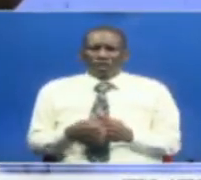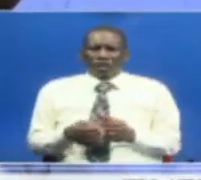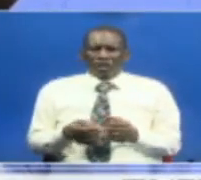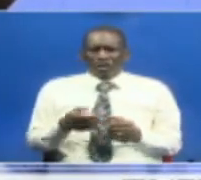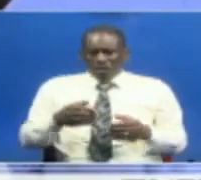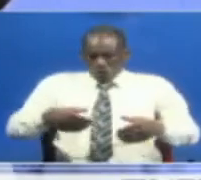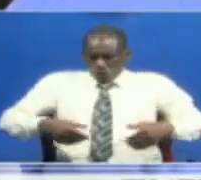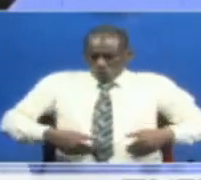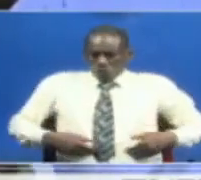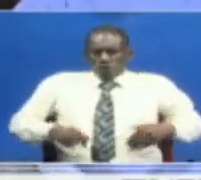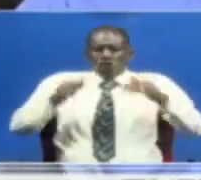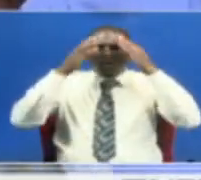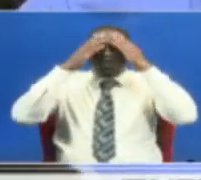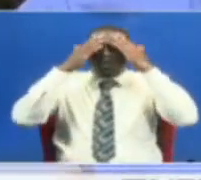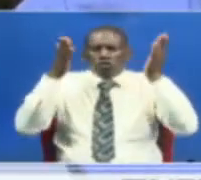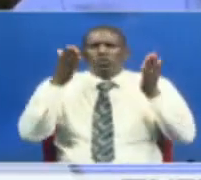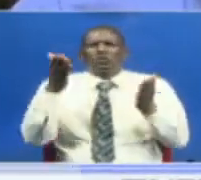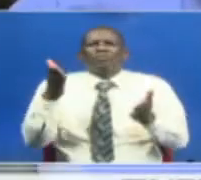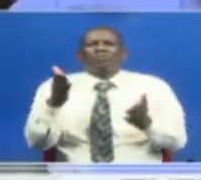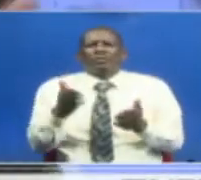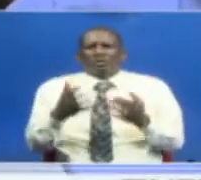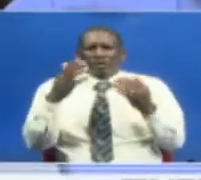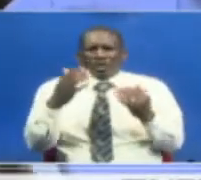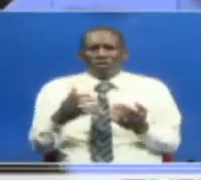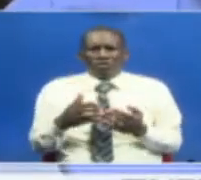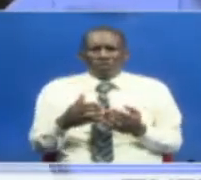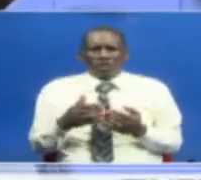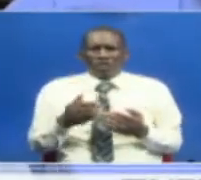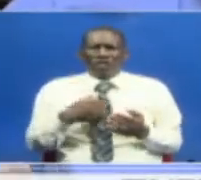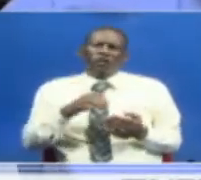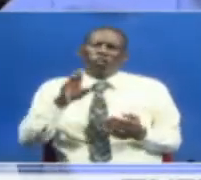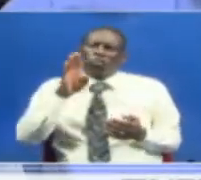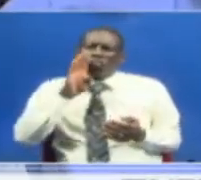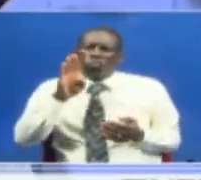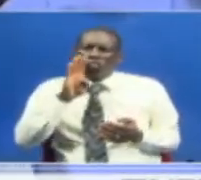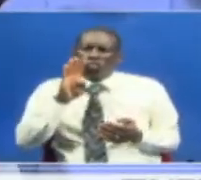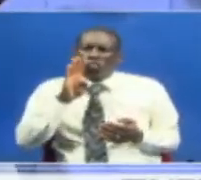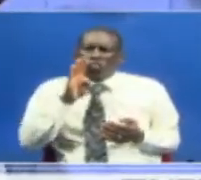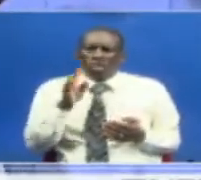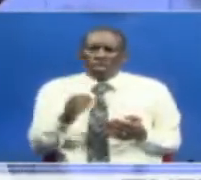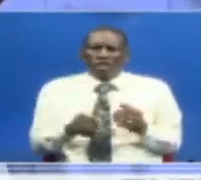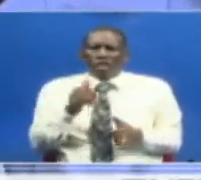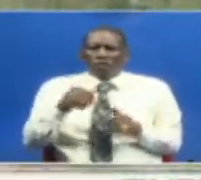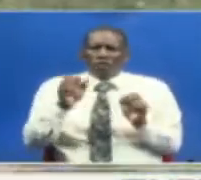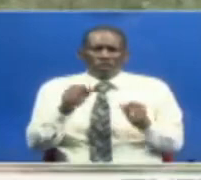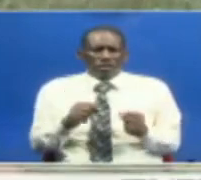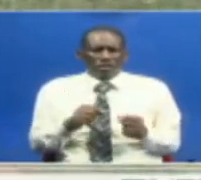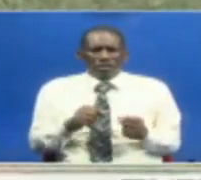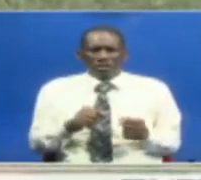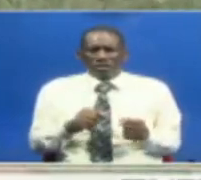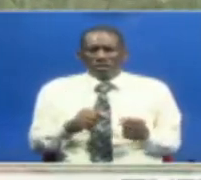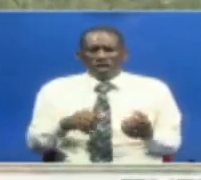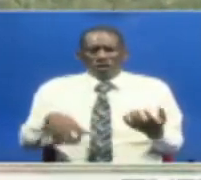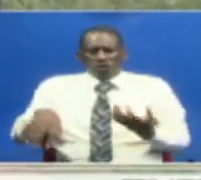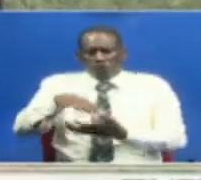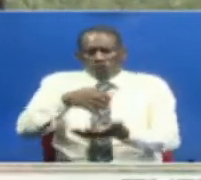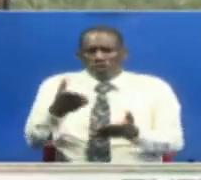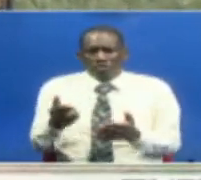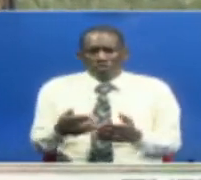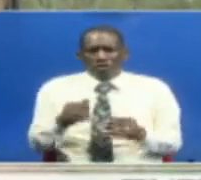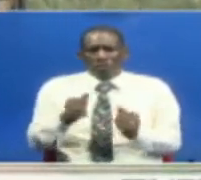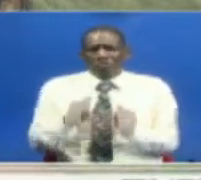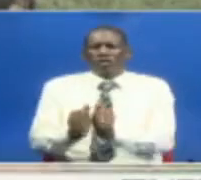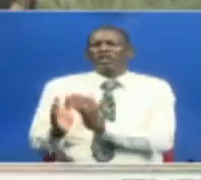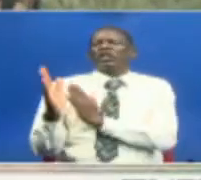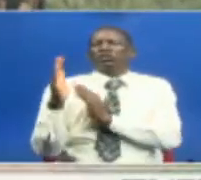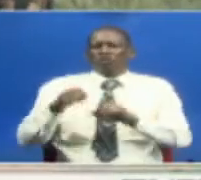hawaelewi. So wameendeshwa na propaganda ambaye inawaelekeza vibaya. Under heavy security